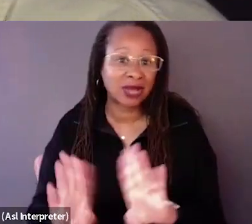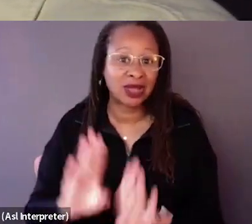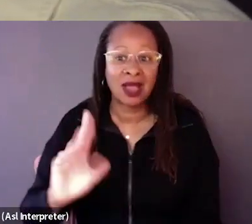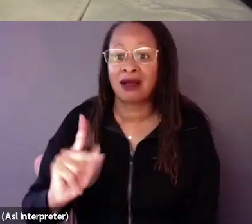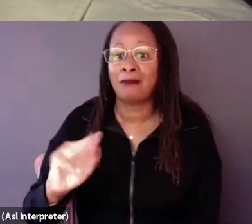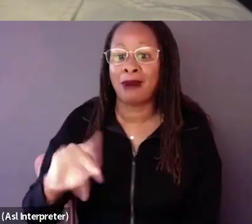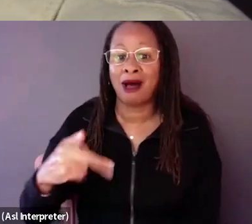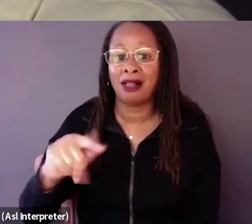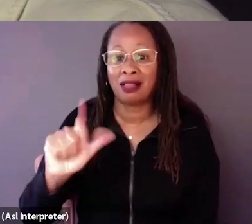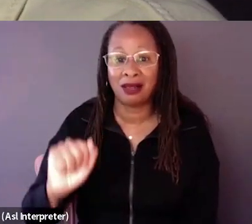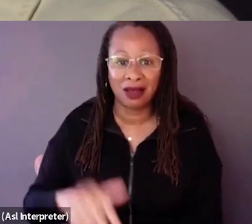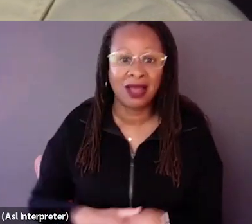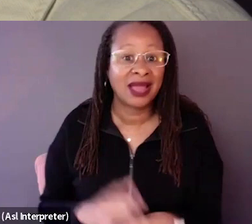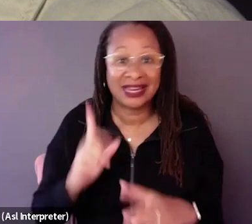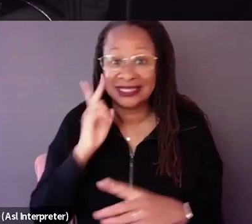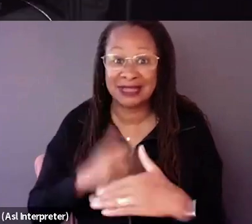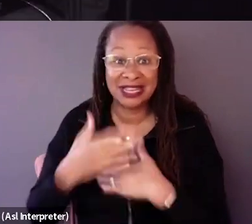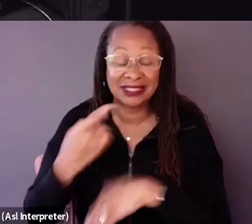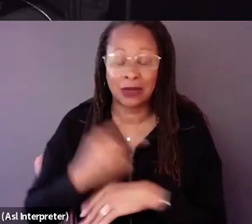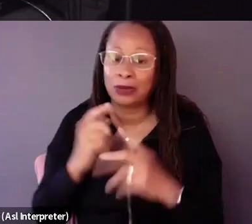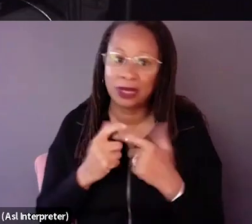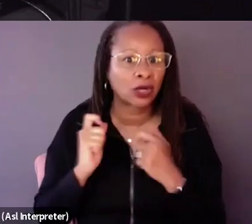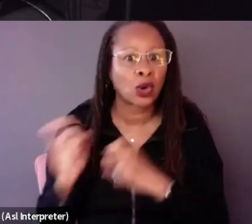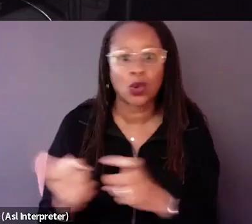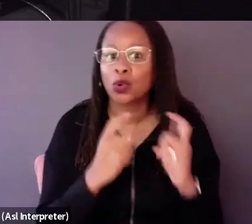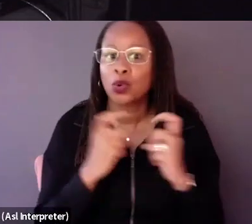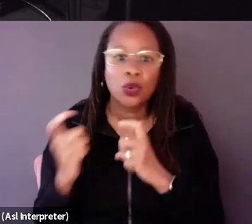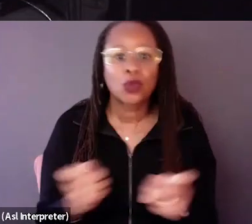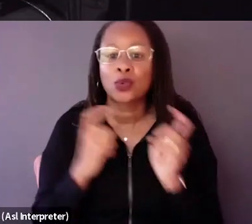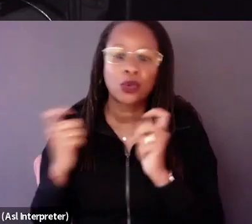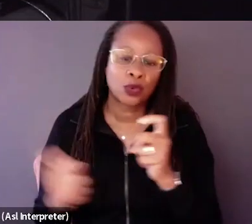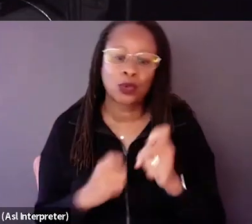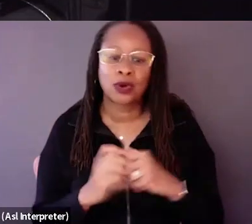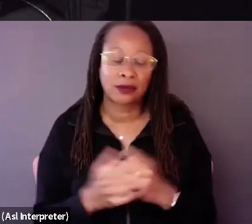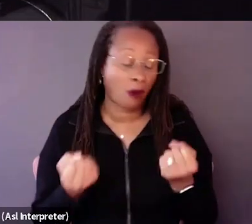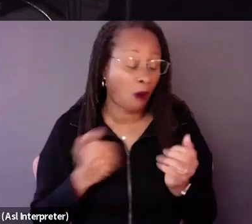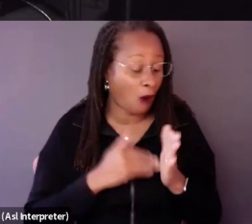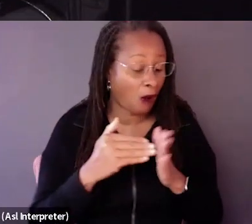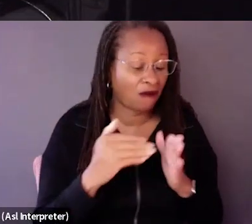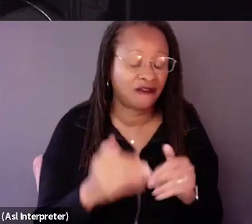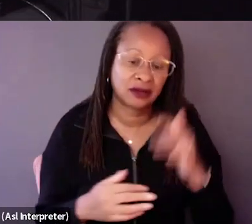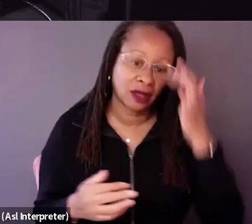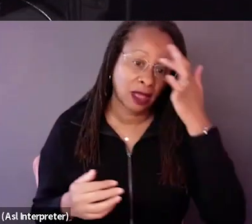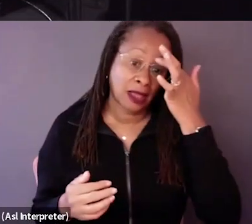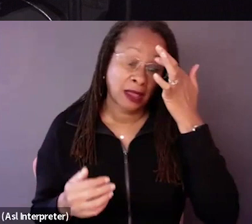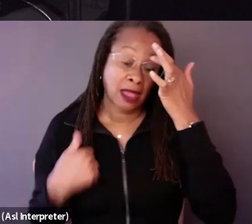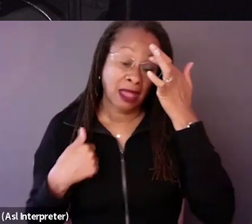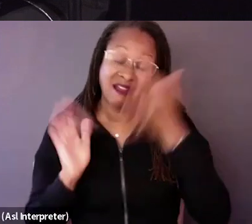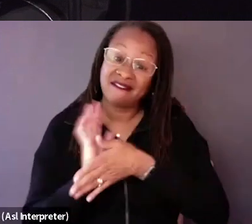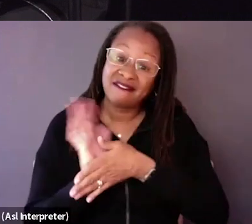years of following this story, as you see, there's so much. This is almost 2 hours, but we had